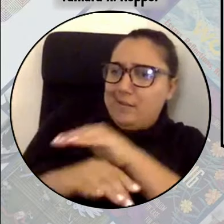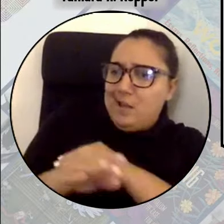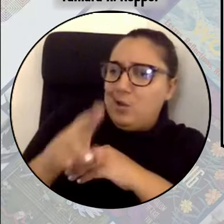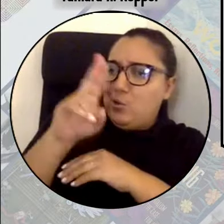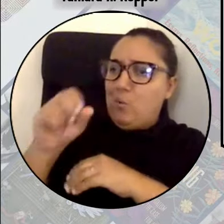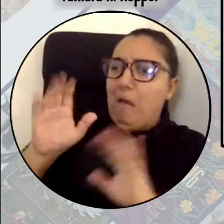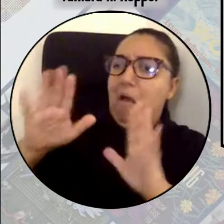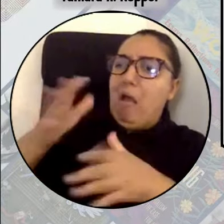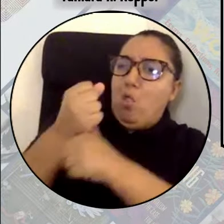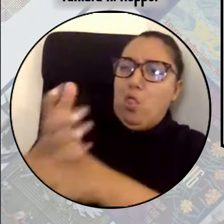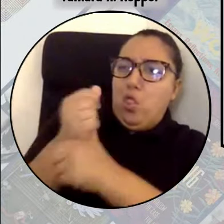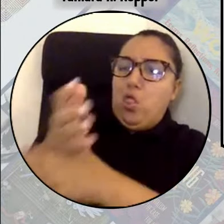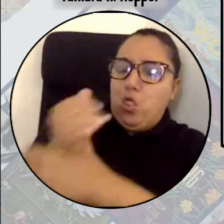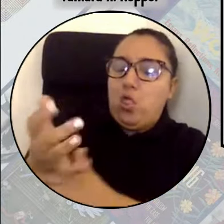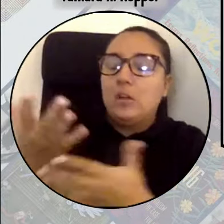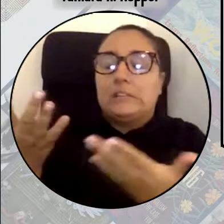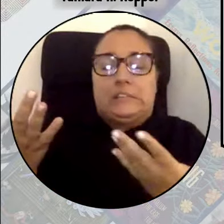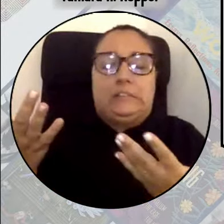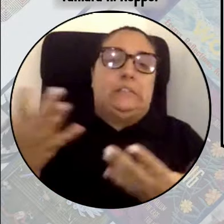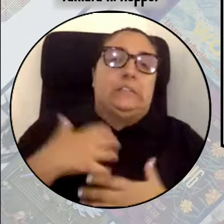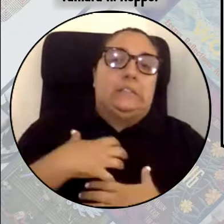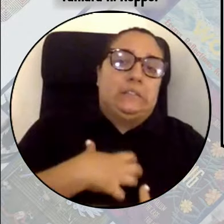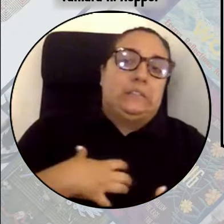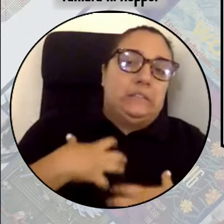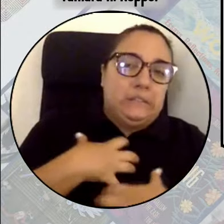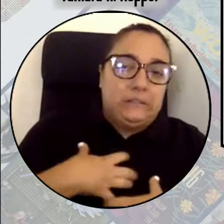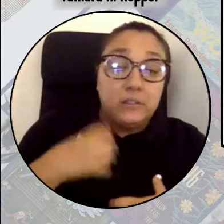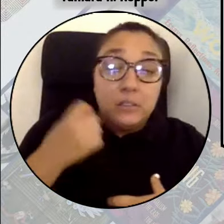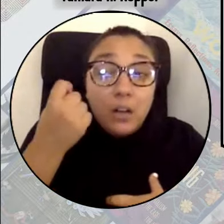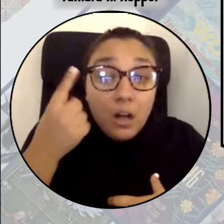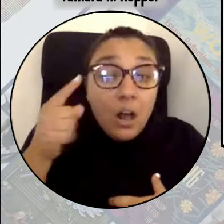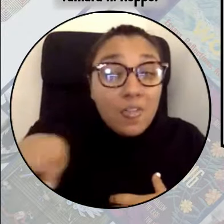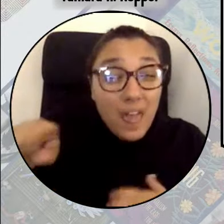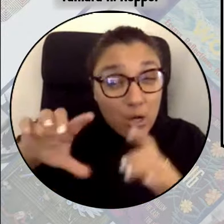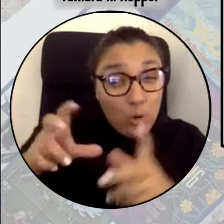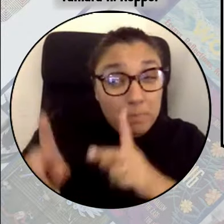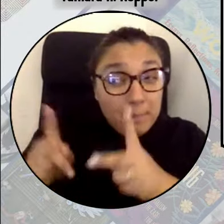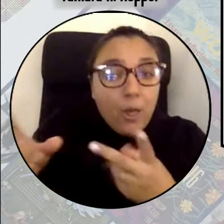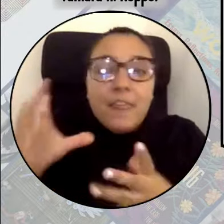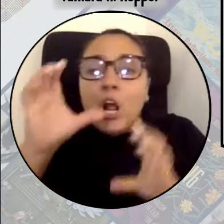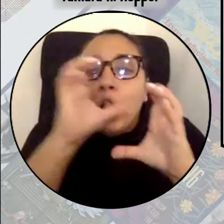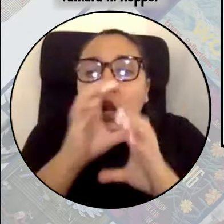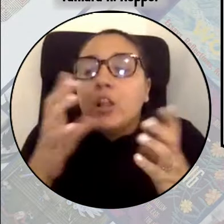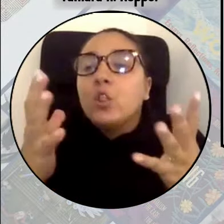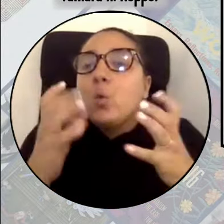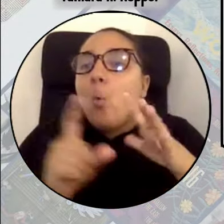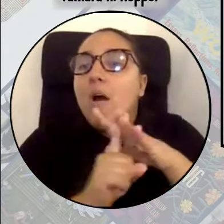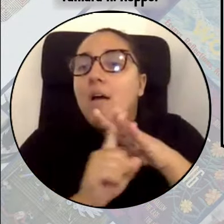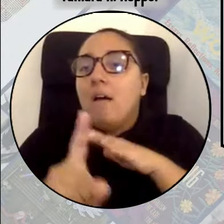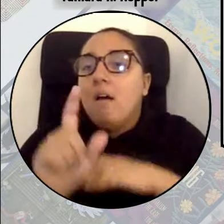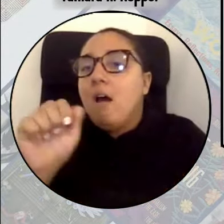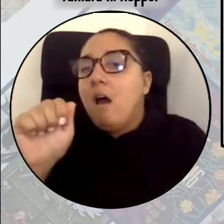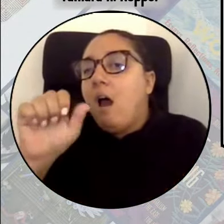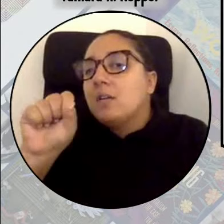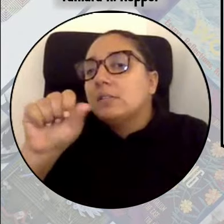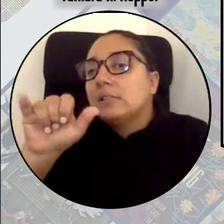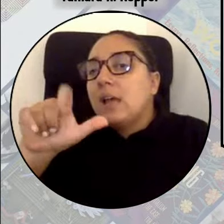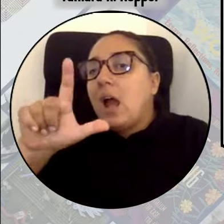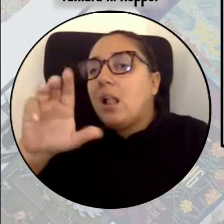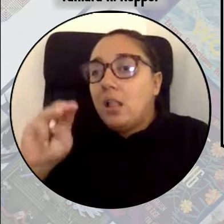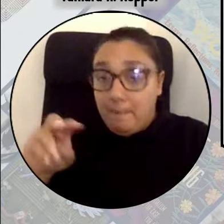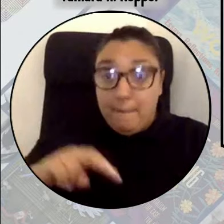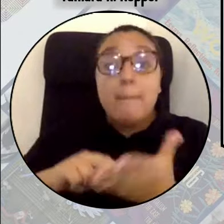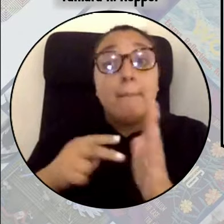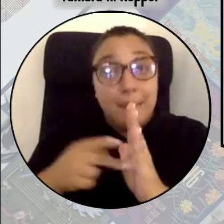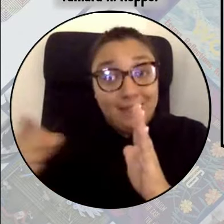is many of those people are seeking asylum, right? They legally have a right to come to that border and to